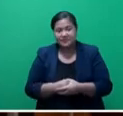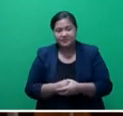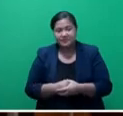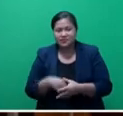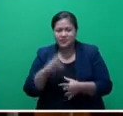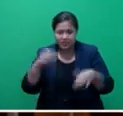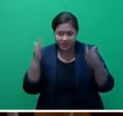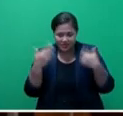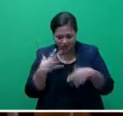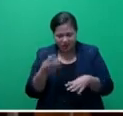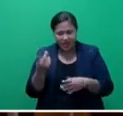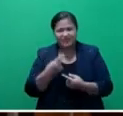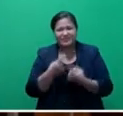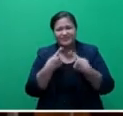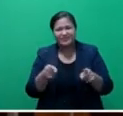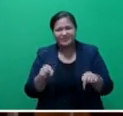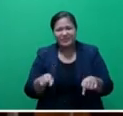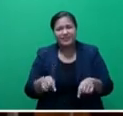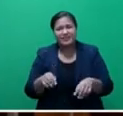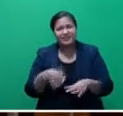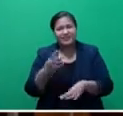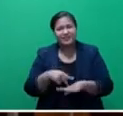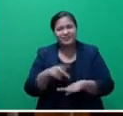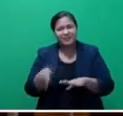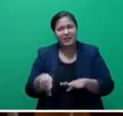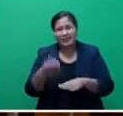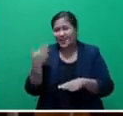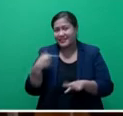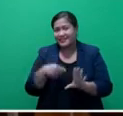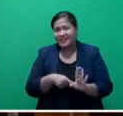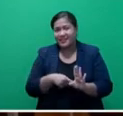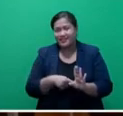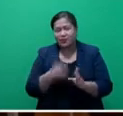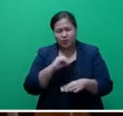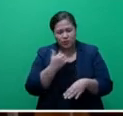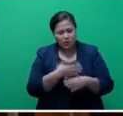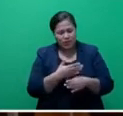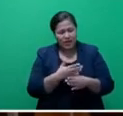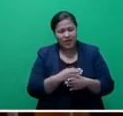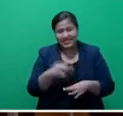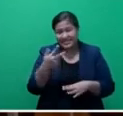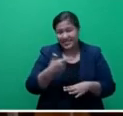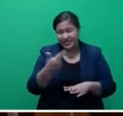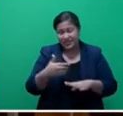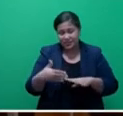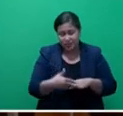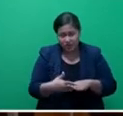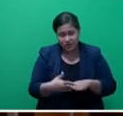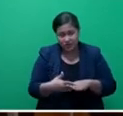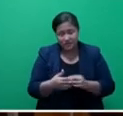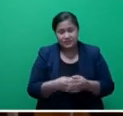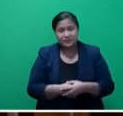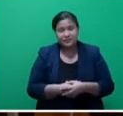updated this August House last year, we were serving about 70 ports and 9 routes. And today,